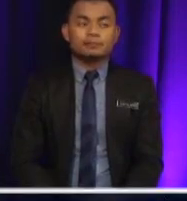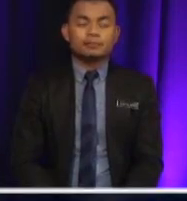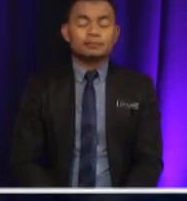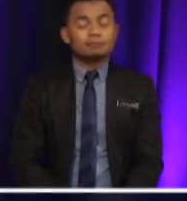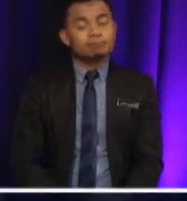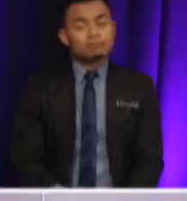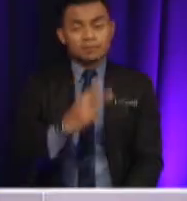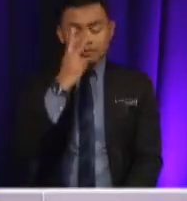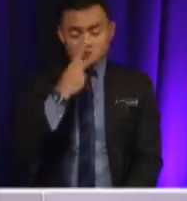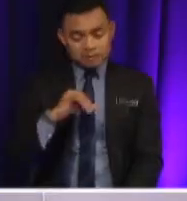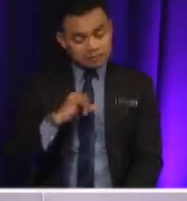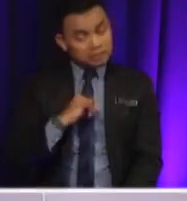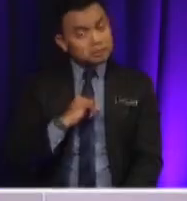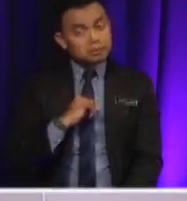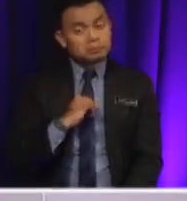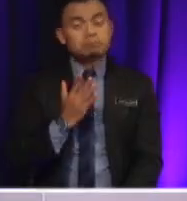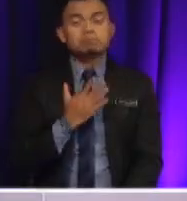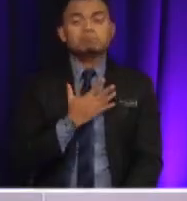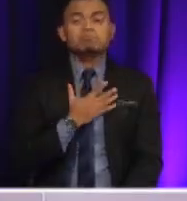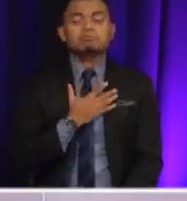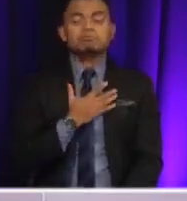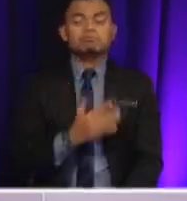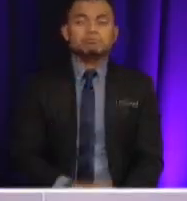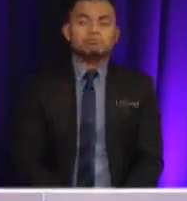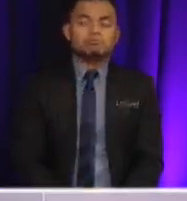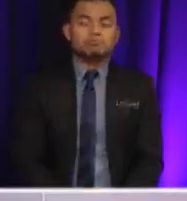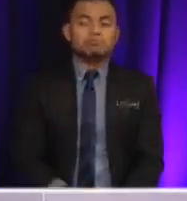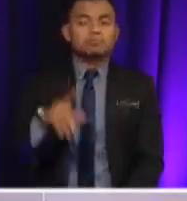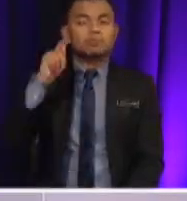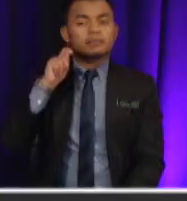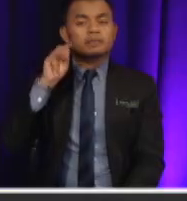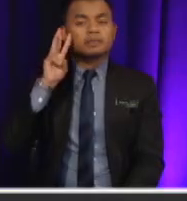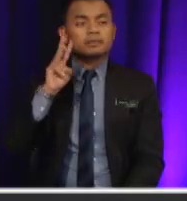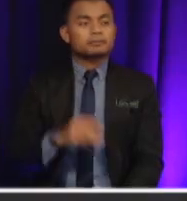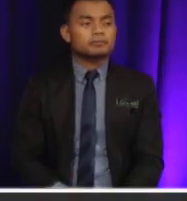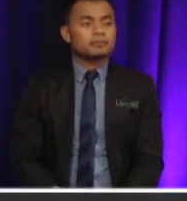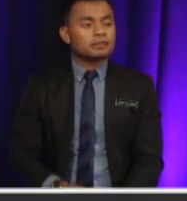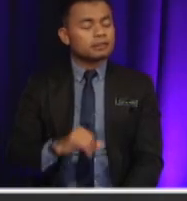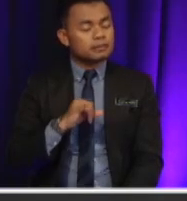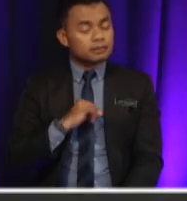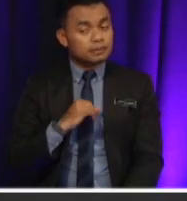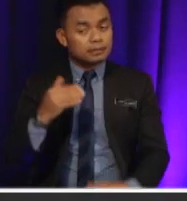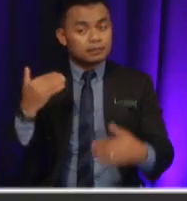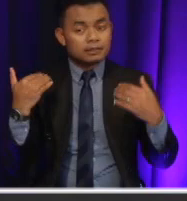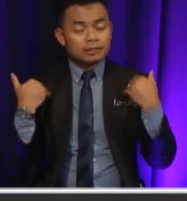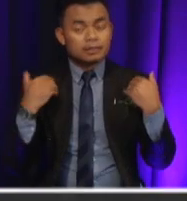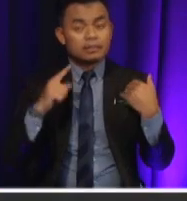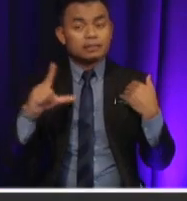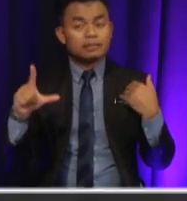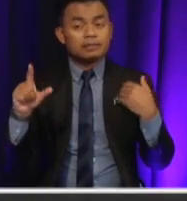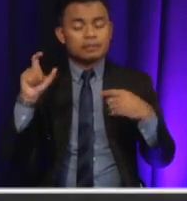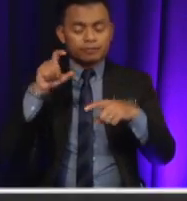Sad I Ams by Trella William. I am the ring from an empty cola